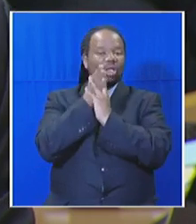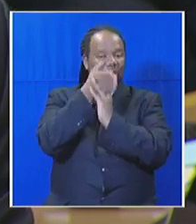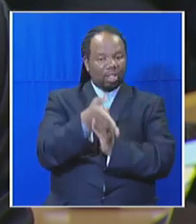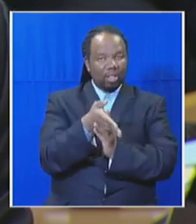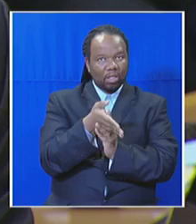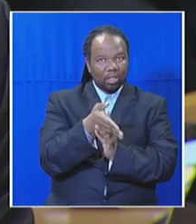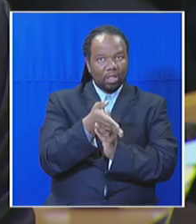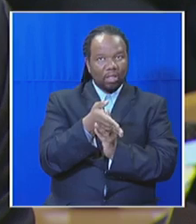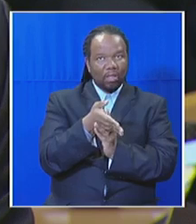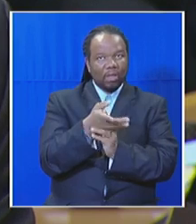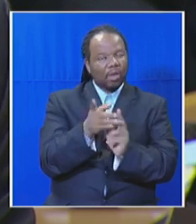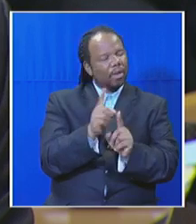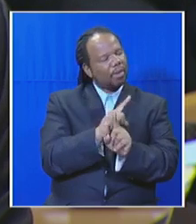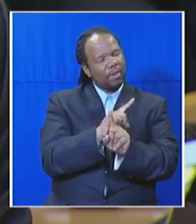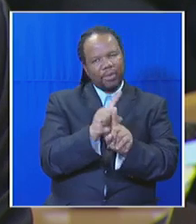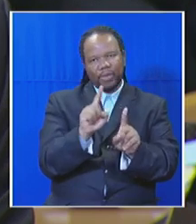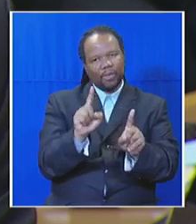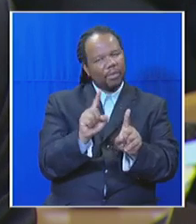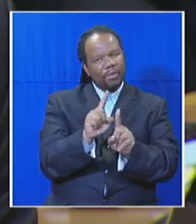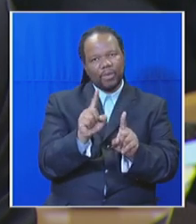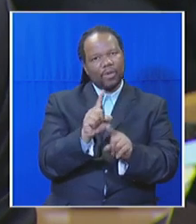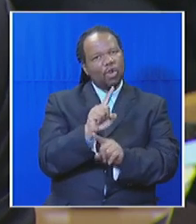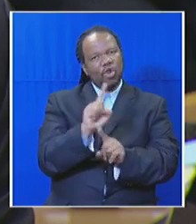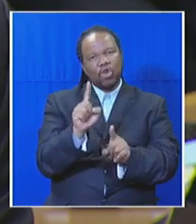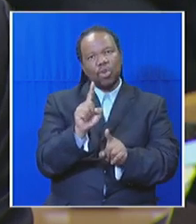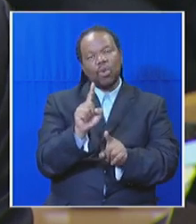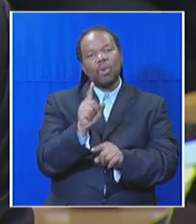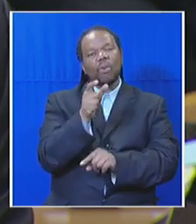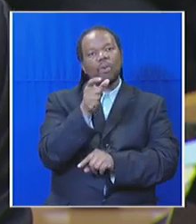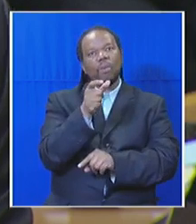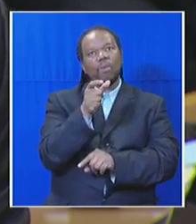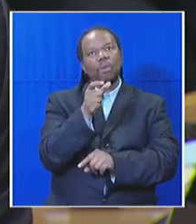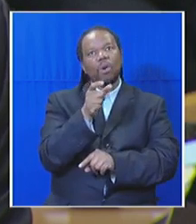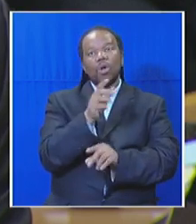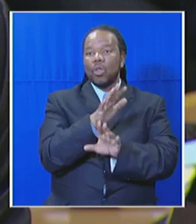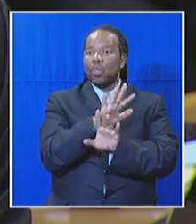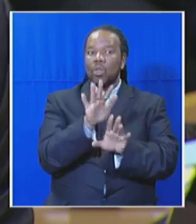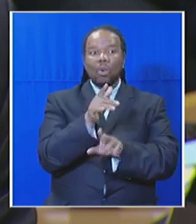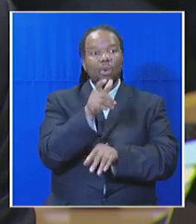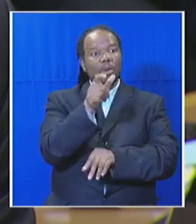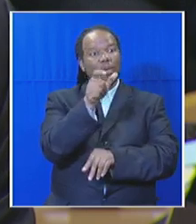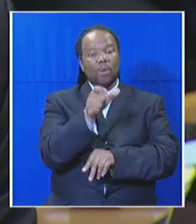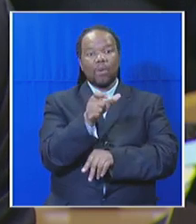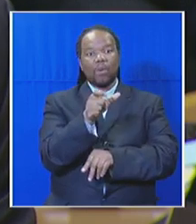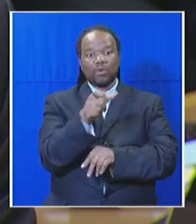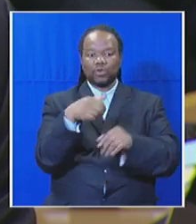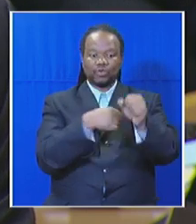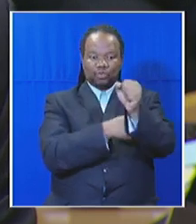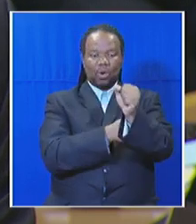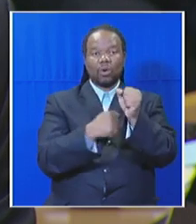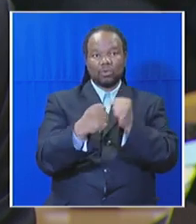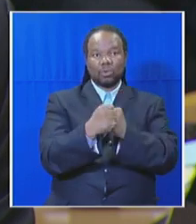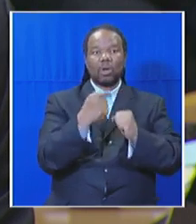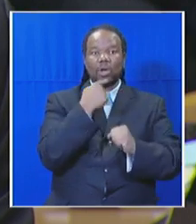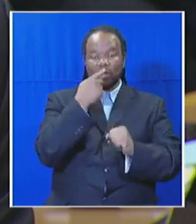There is no legitimate body that has arrived at such a conclusion. And therefore, he has got